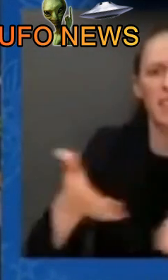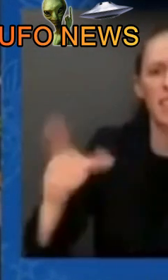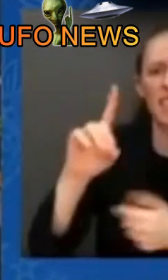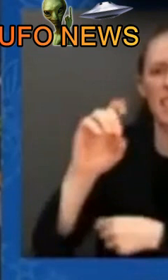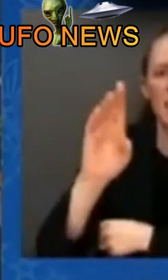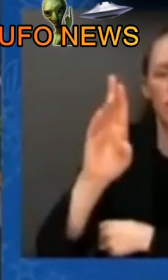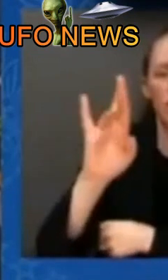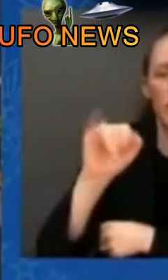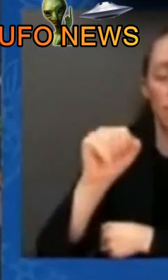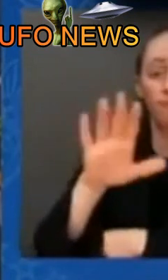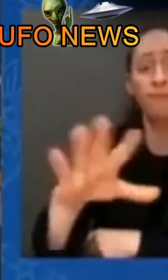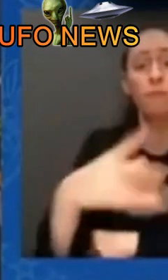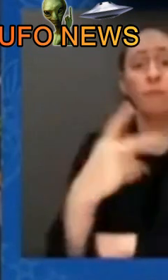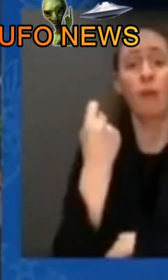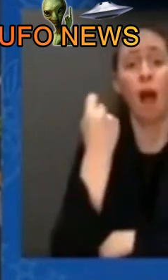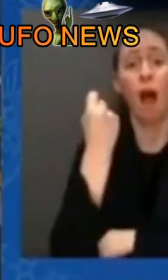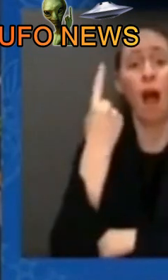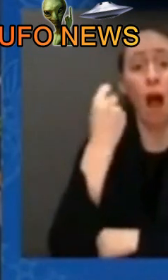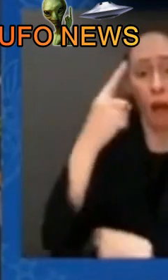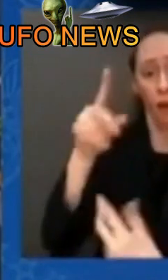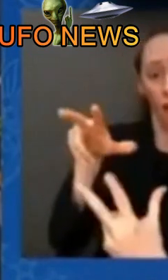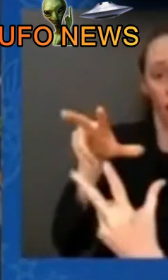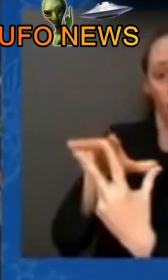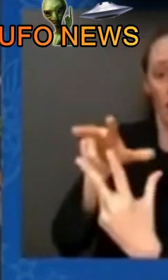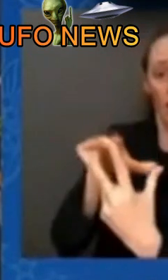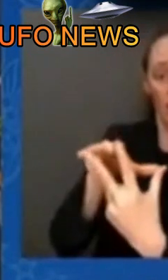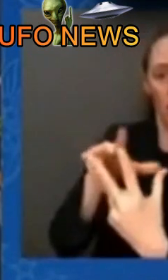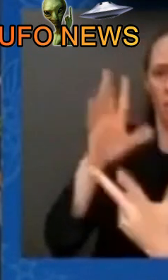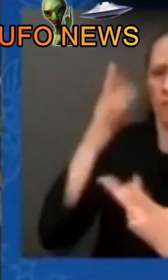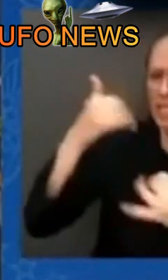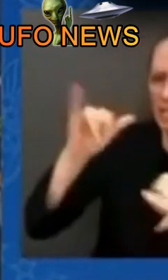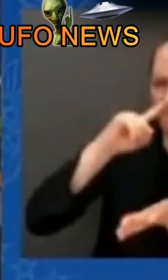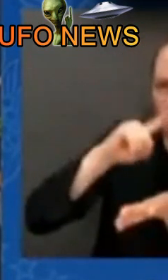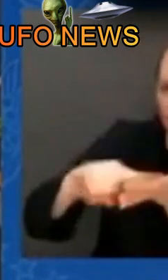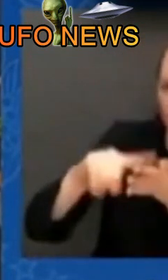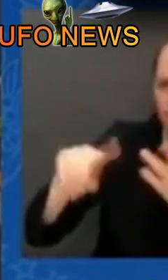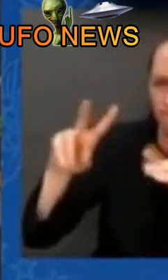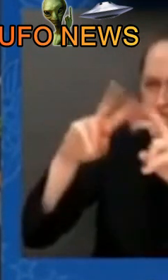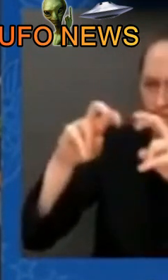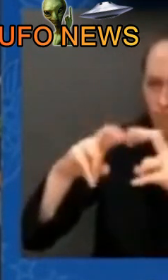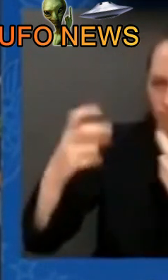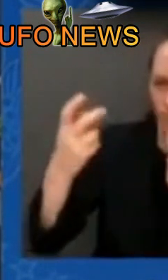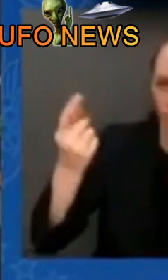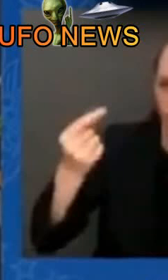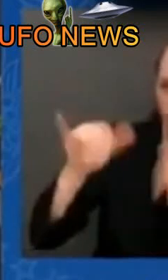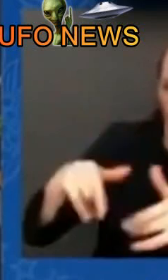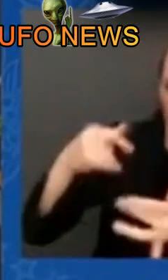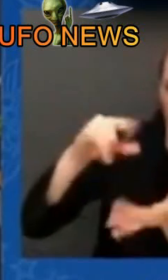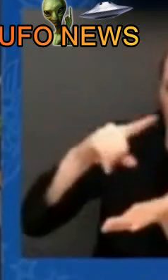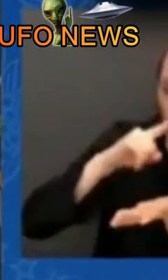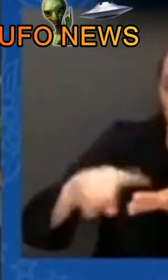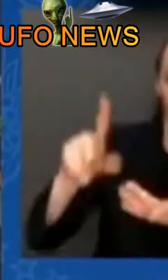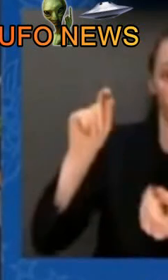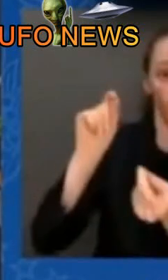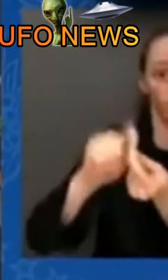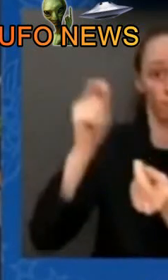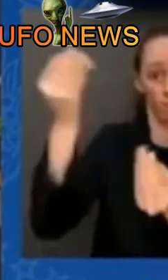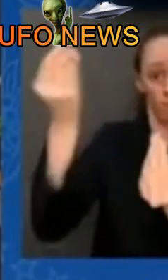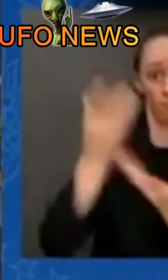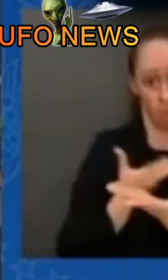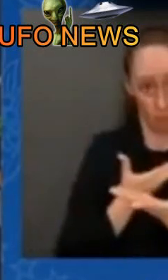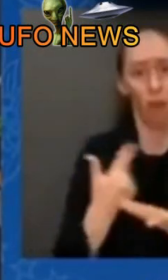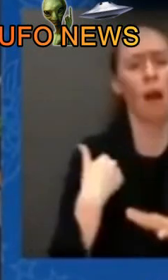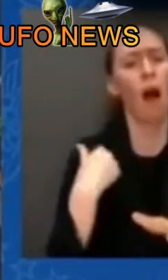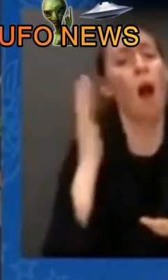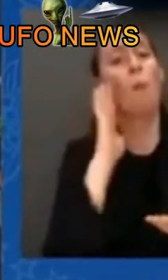daily and will continue their urgent efforts to do so, and I will communicate that to the Congress. We don't yet know exactly what these three